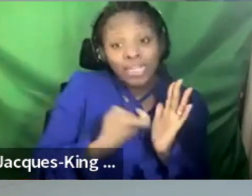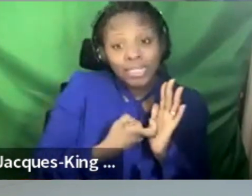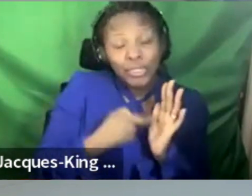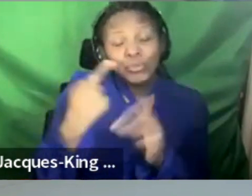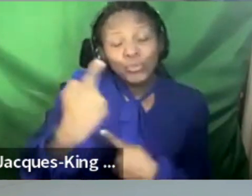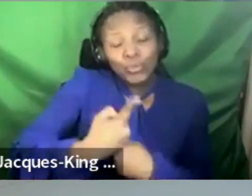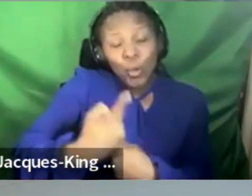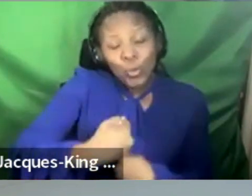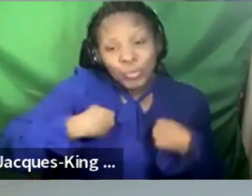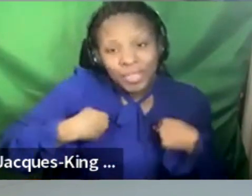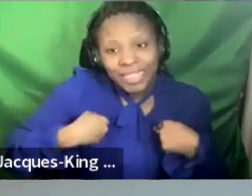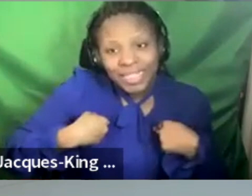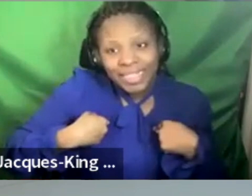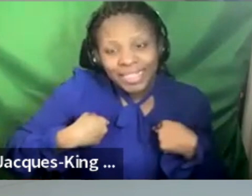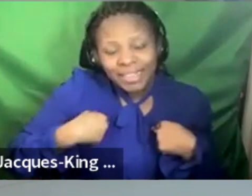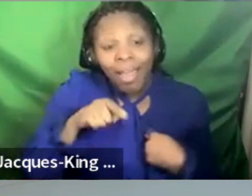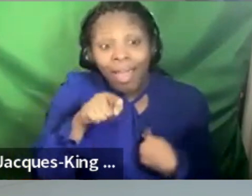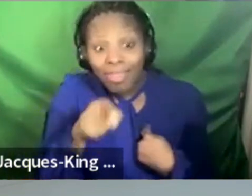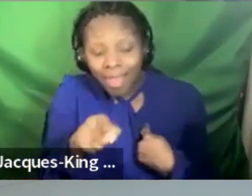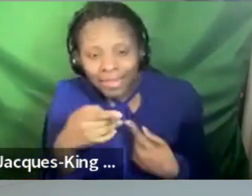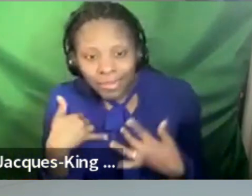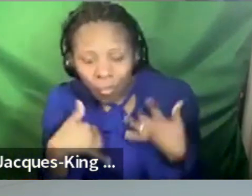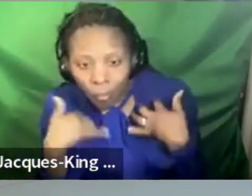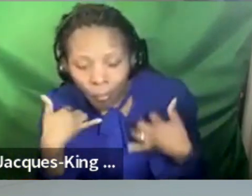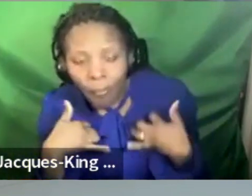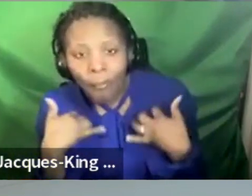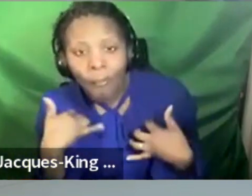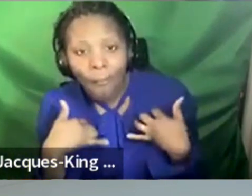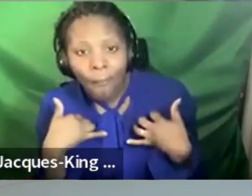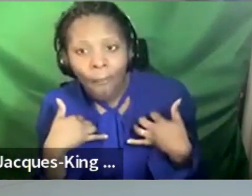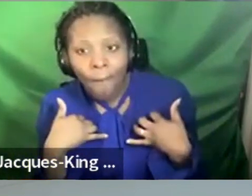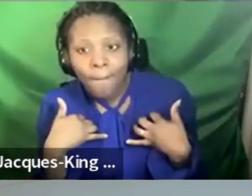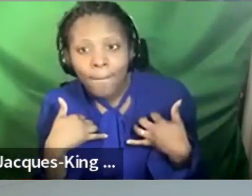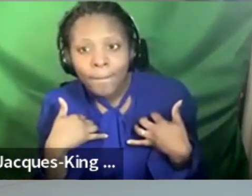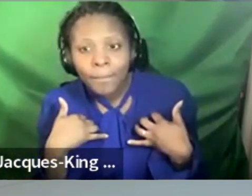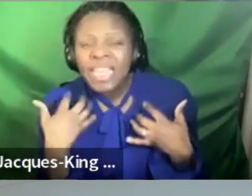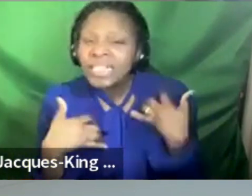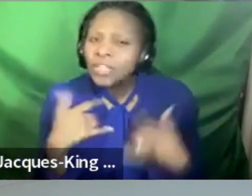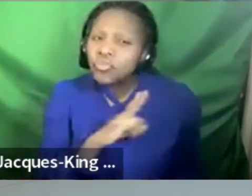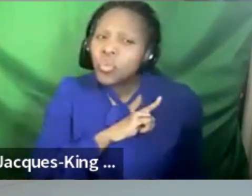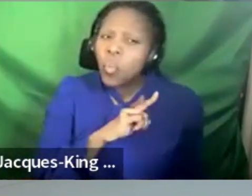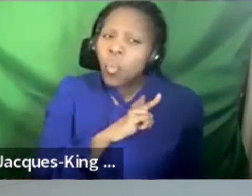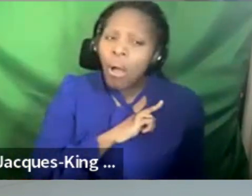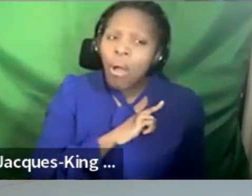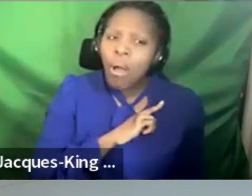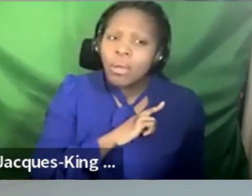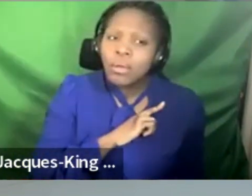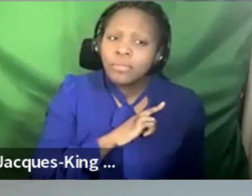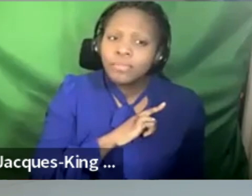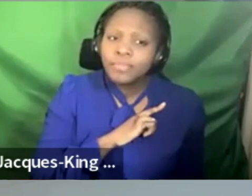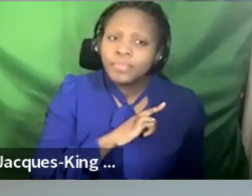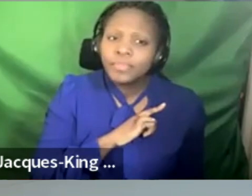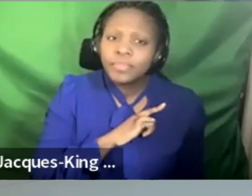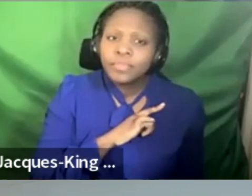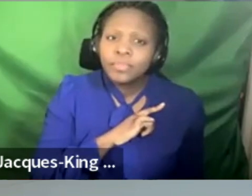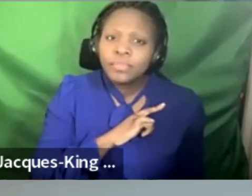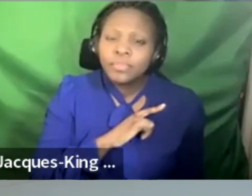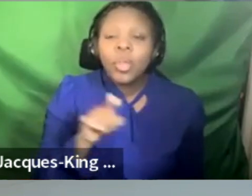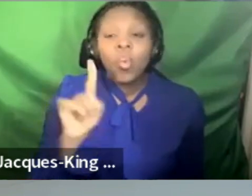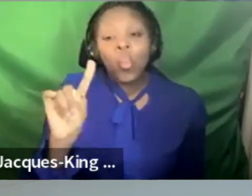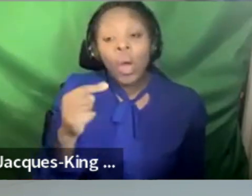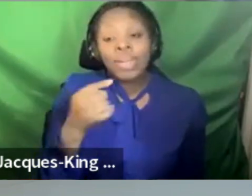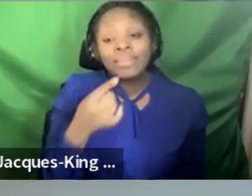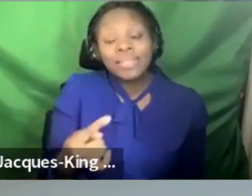Yeah. I'll be Rosalind. You talk to me. That's so interesting. And it's so interesting because, of